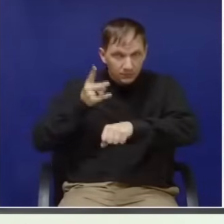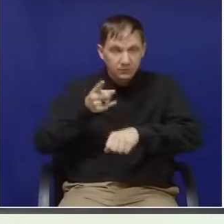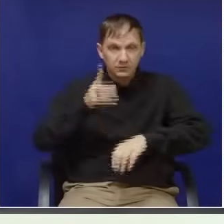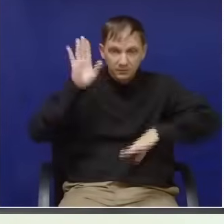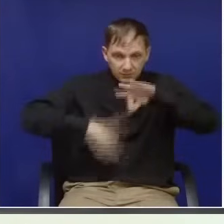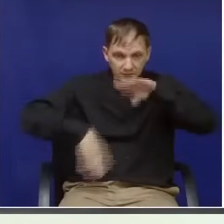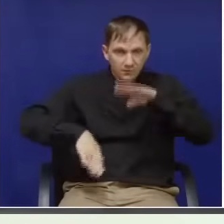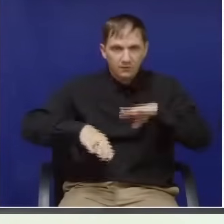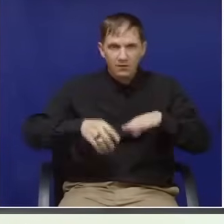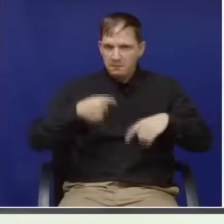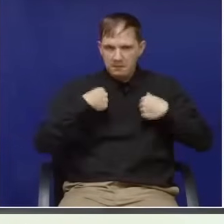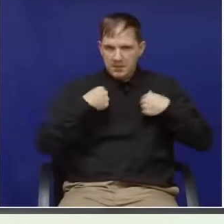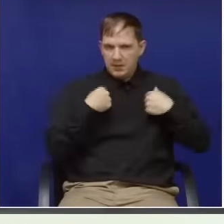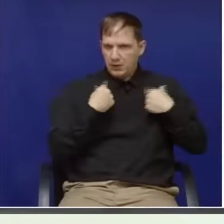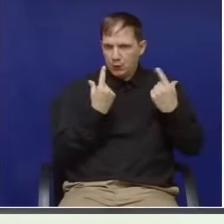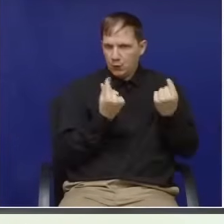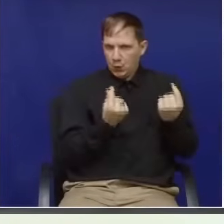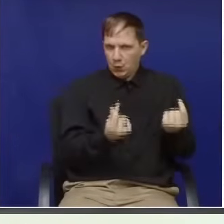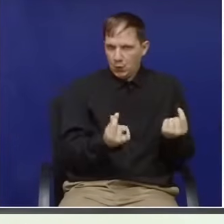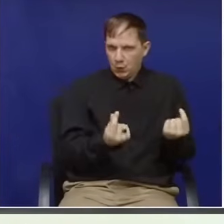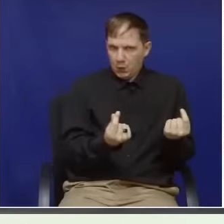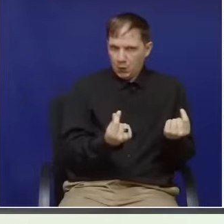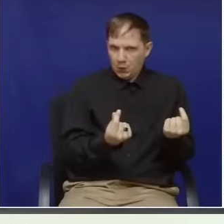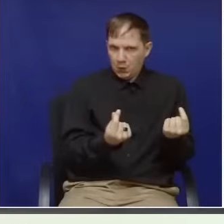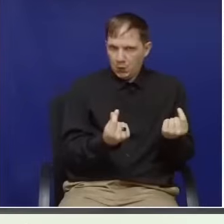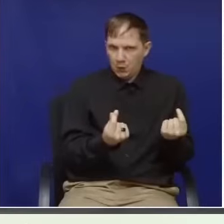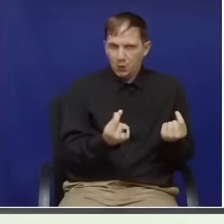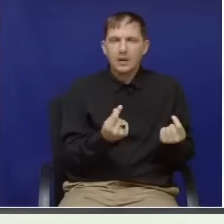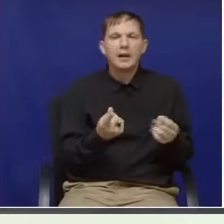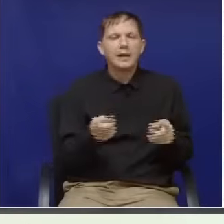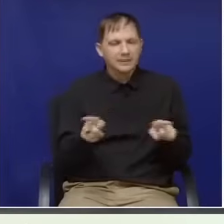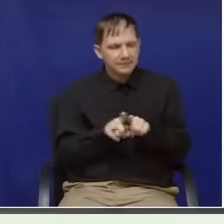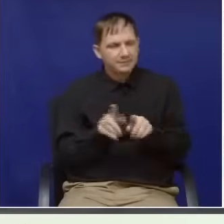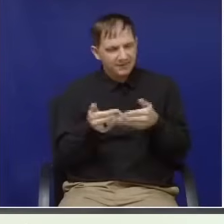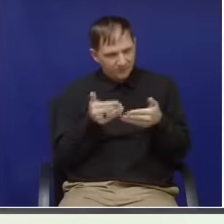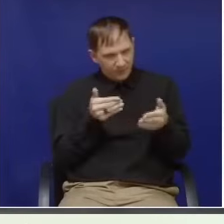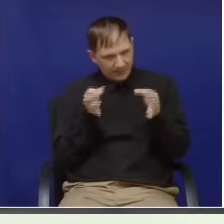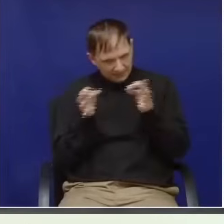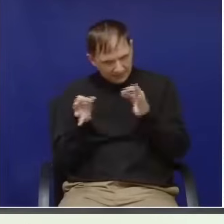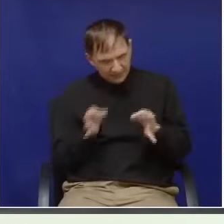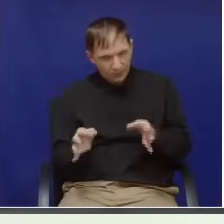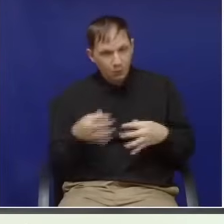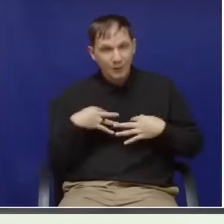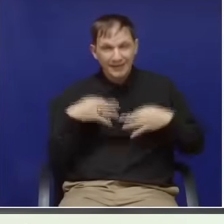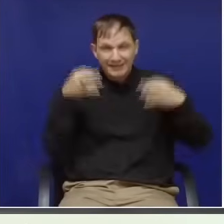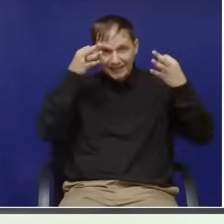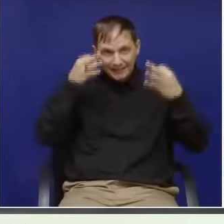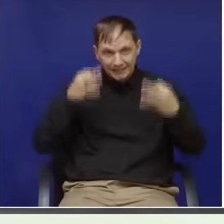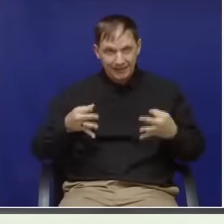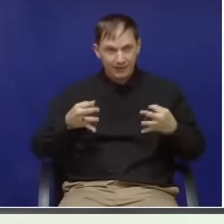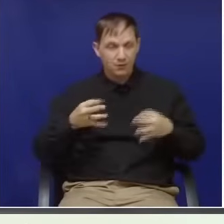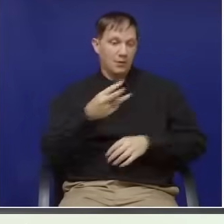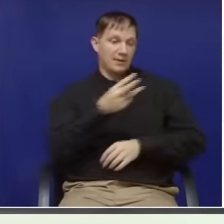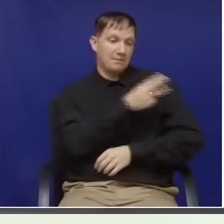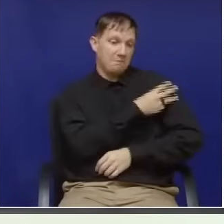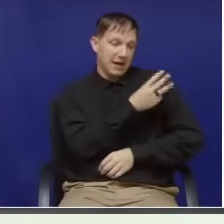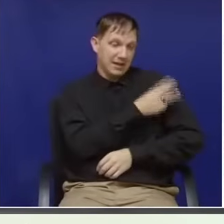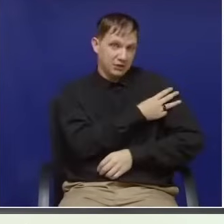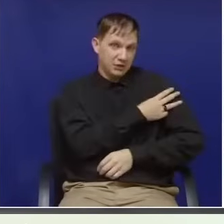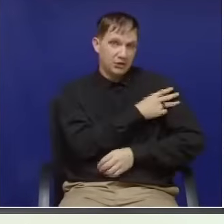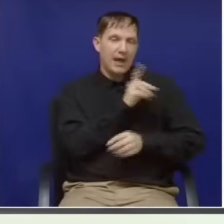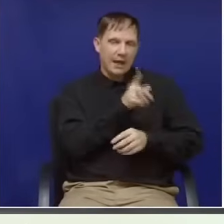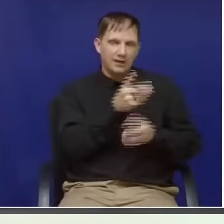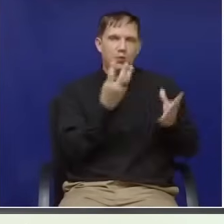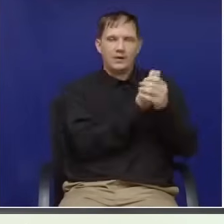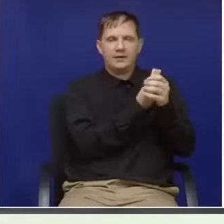things that they have not done. As I said, we have resolved that with management and ministry,